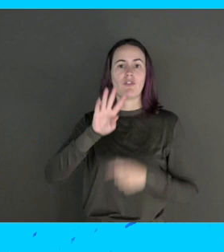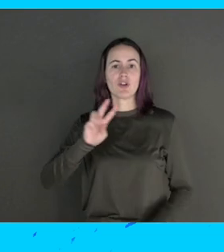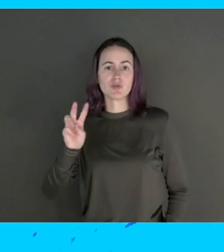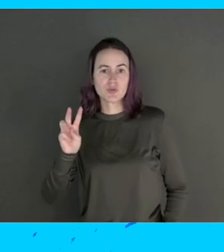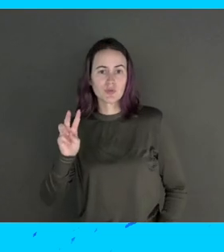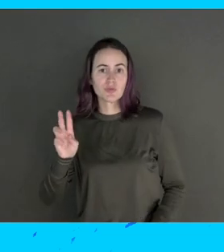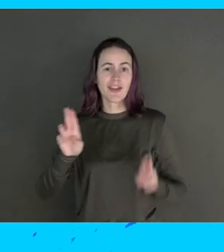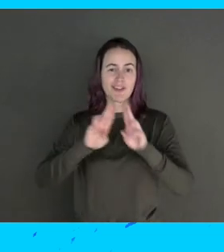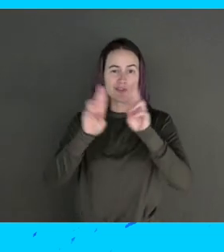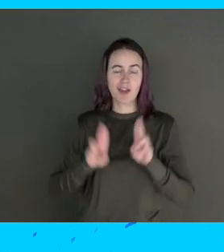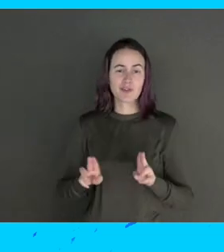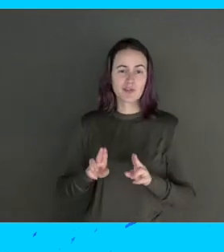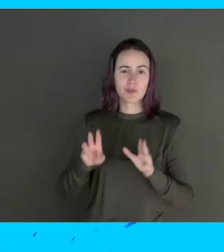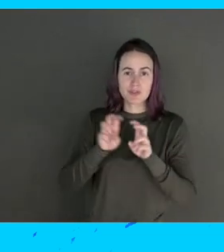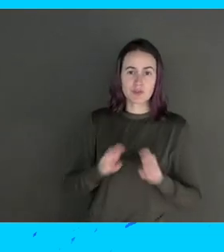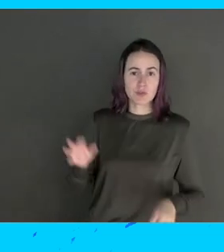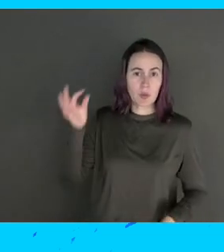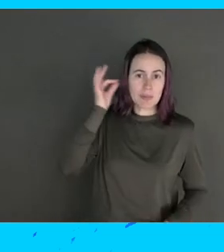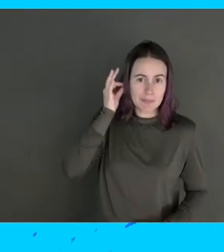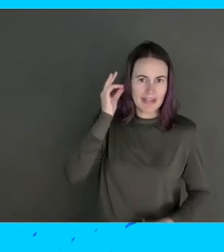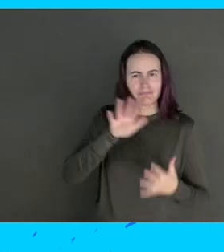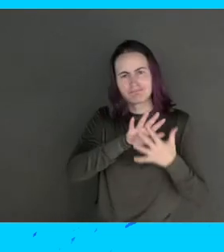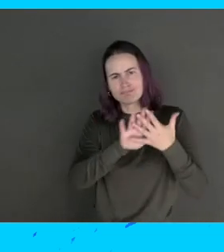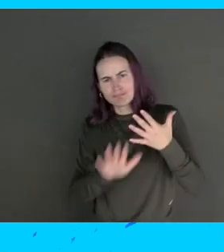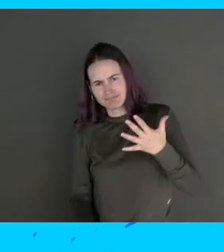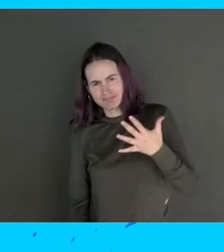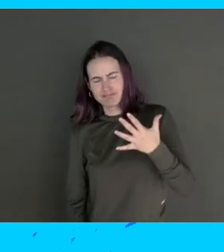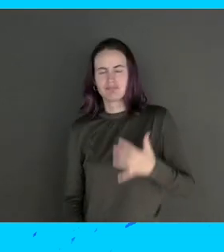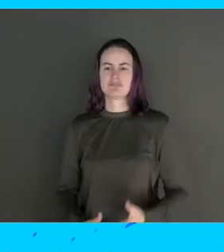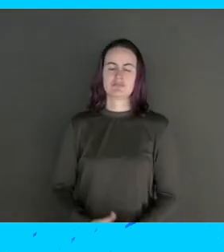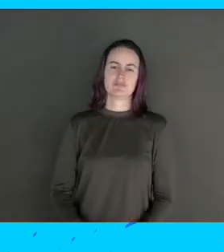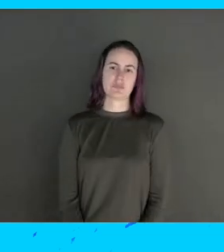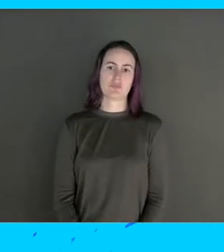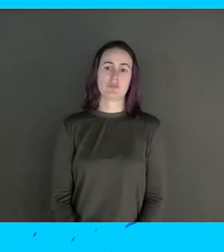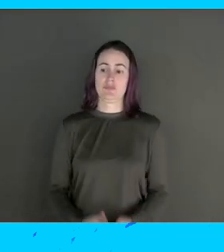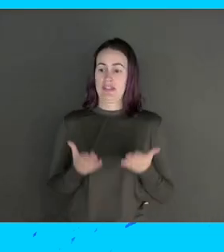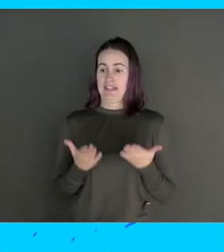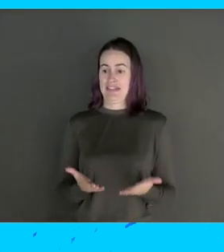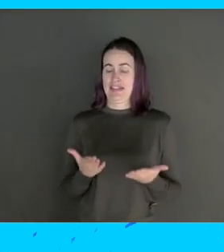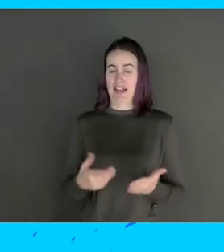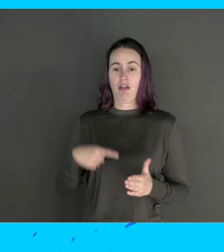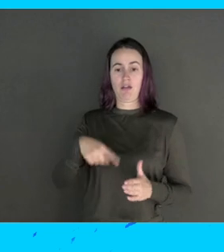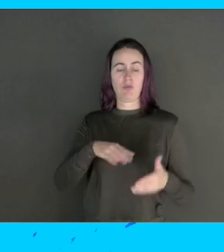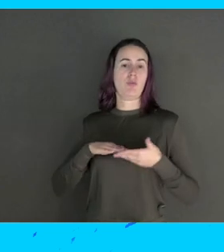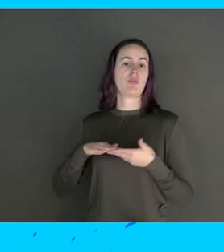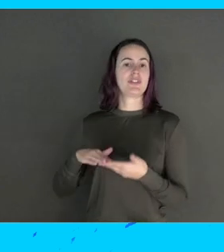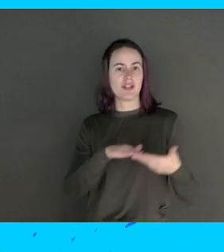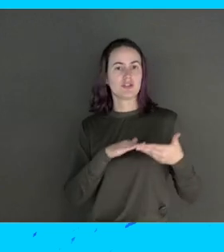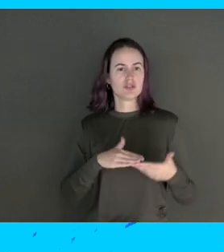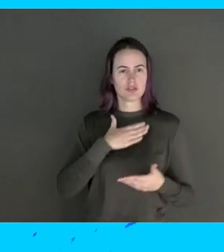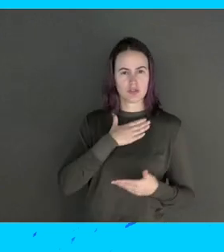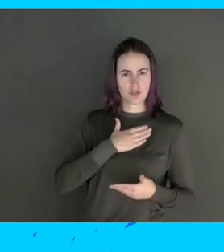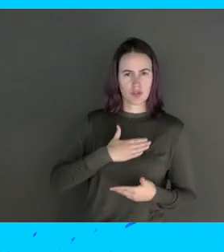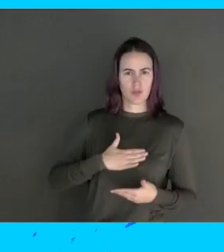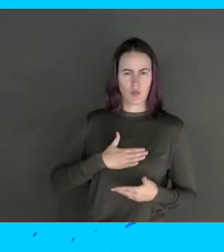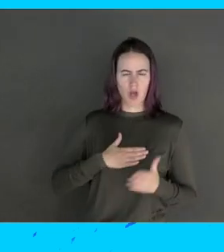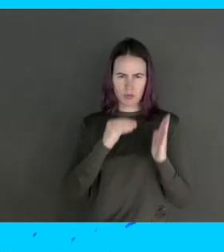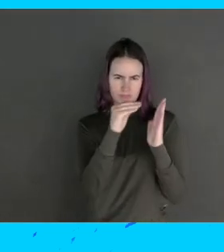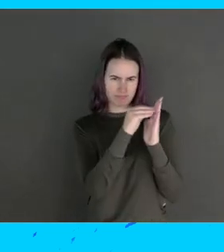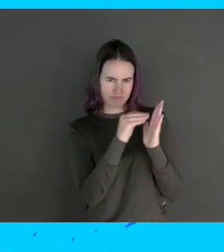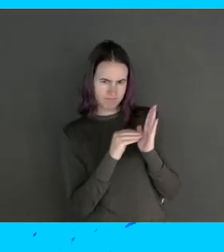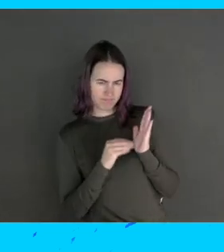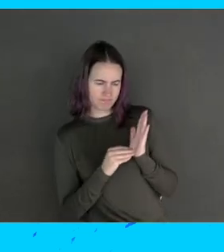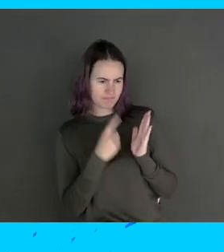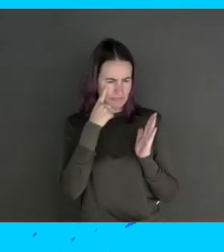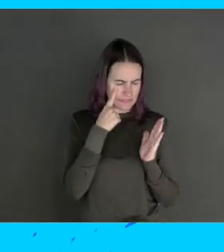Women, and VIAMO. For the first time, Breakthrough Action is working to identify and document what can and should be done to